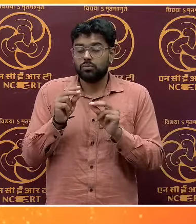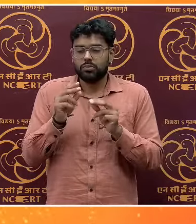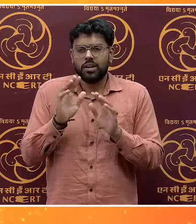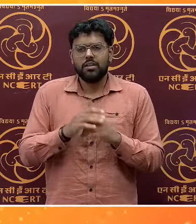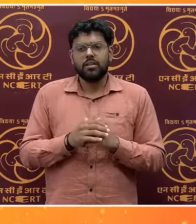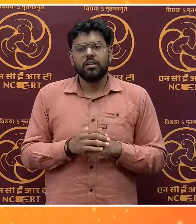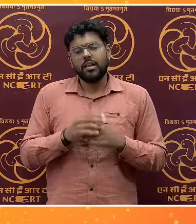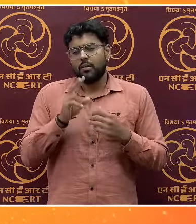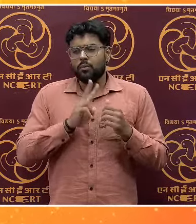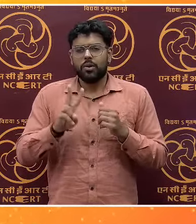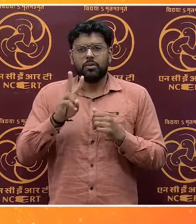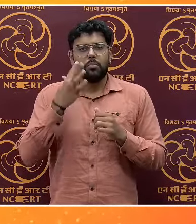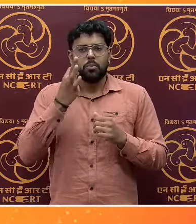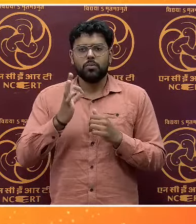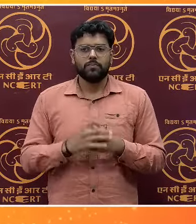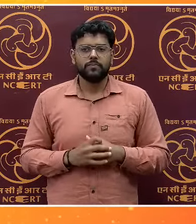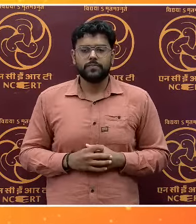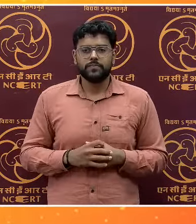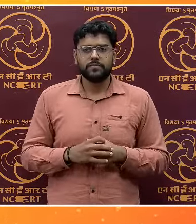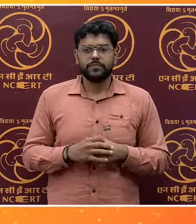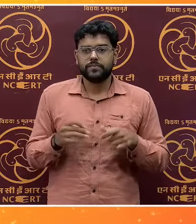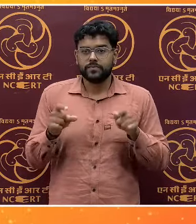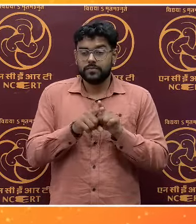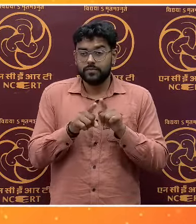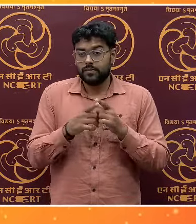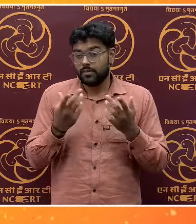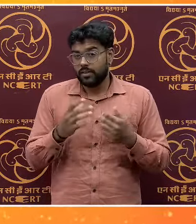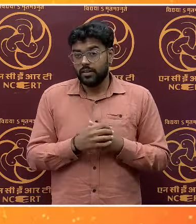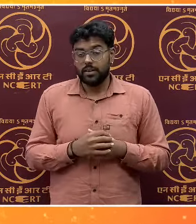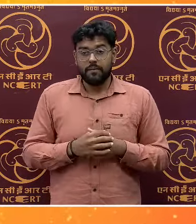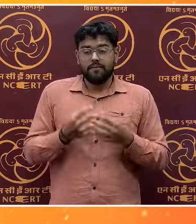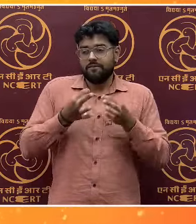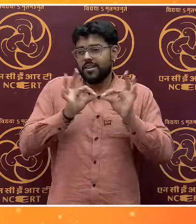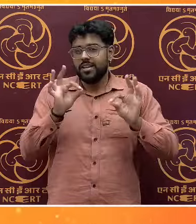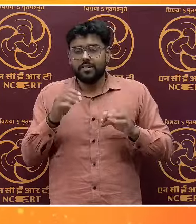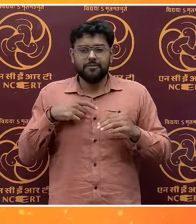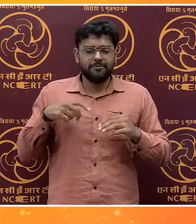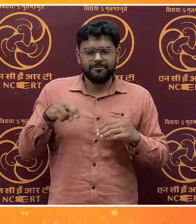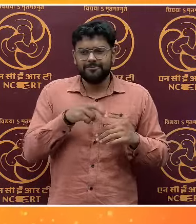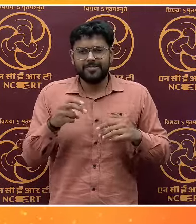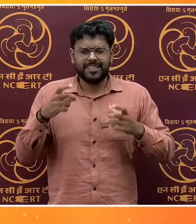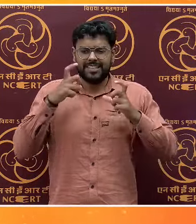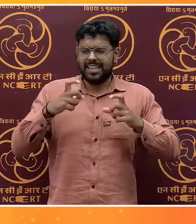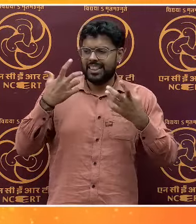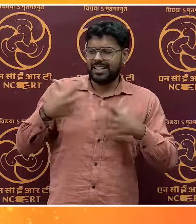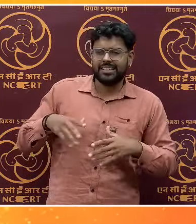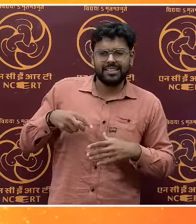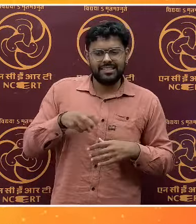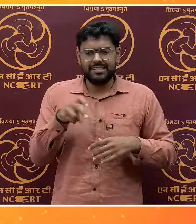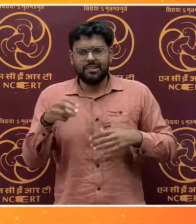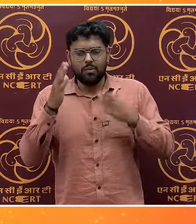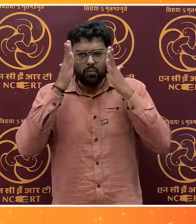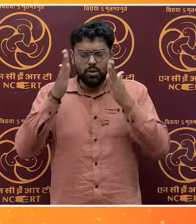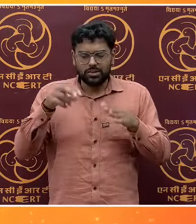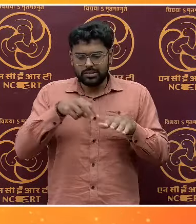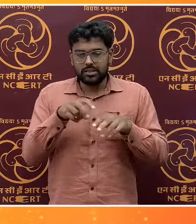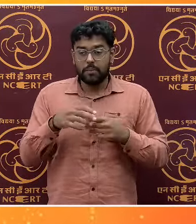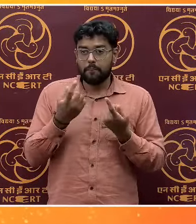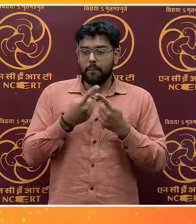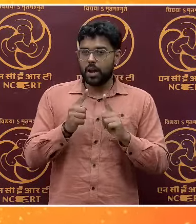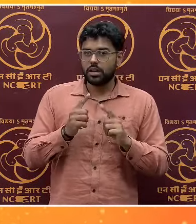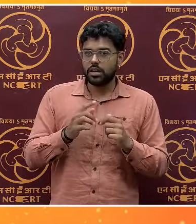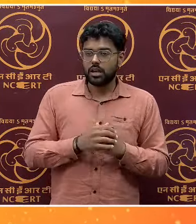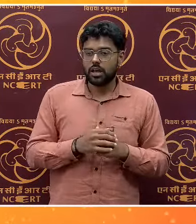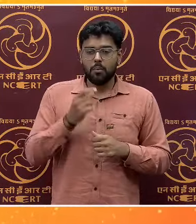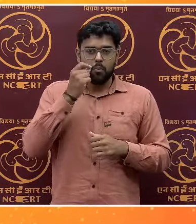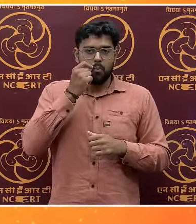watching you also. absolutely. And then glad in freedom, people are walking carelessly, not focusing on her. Then all of a sudden